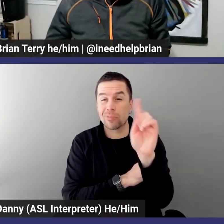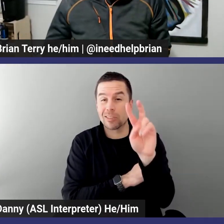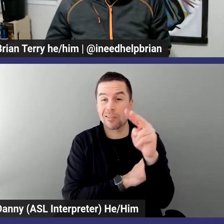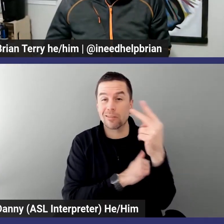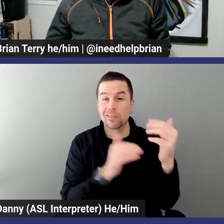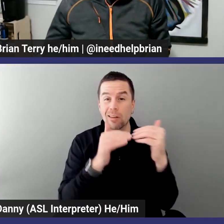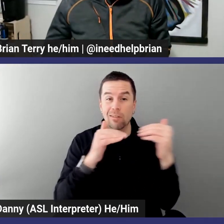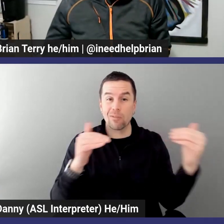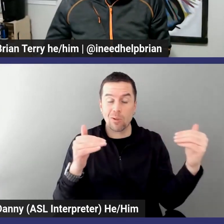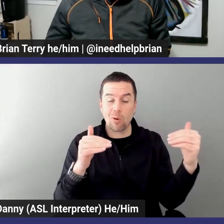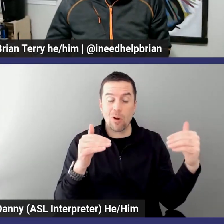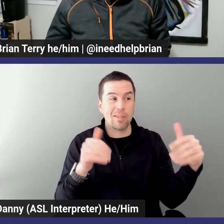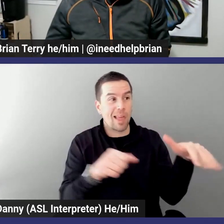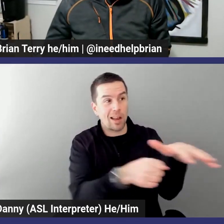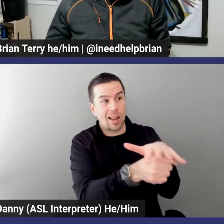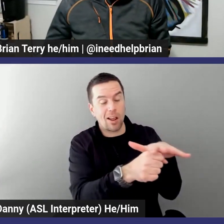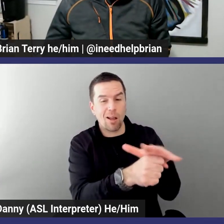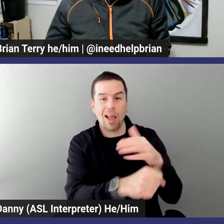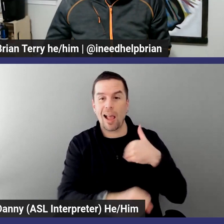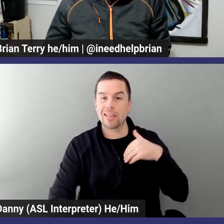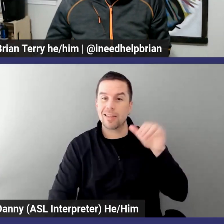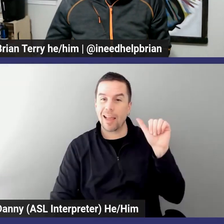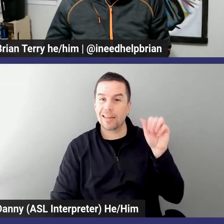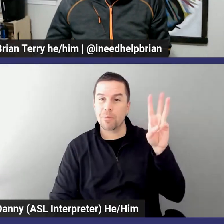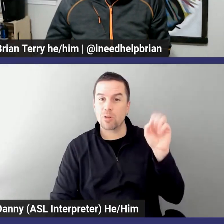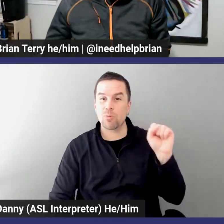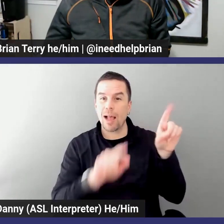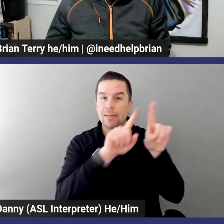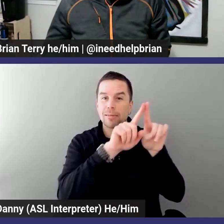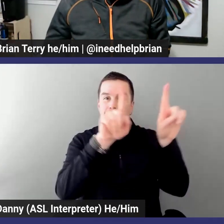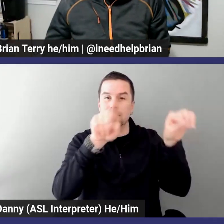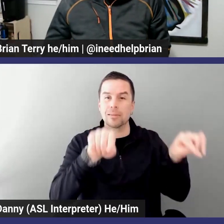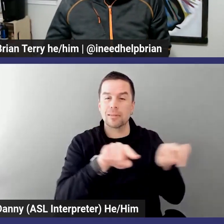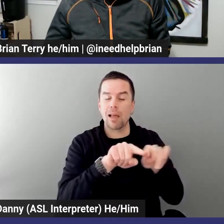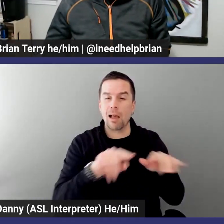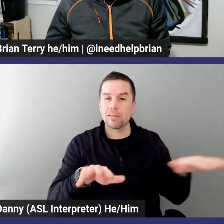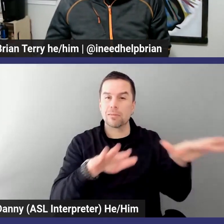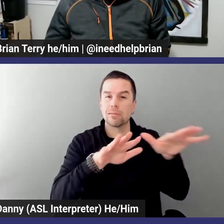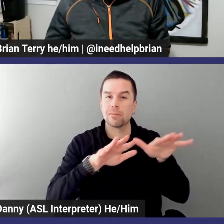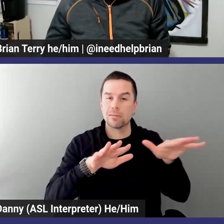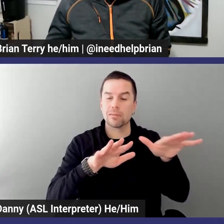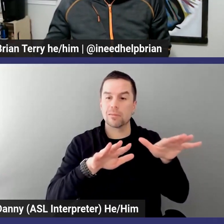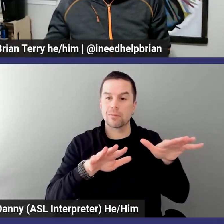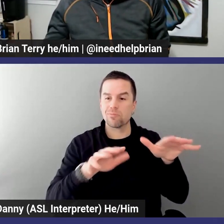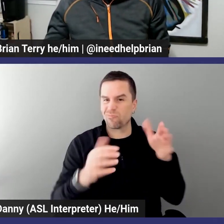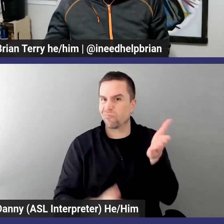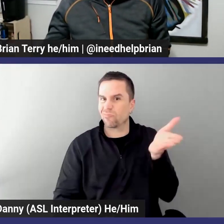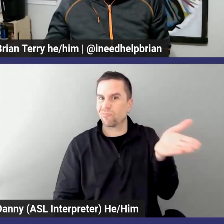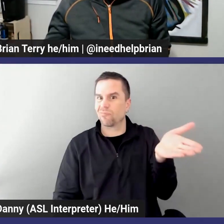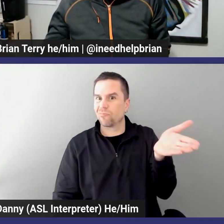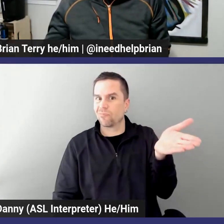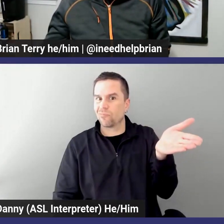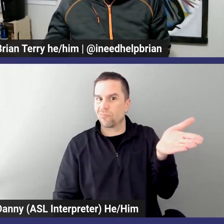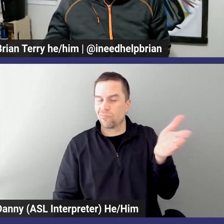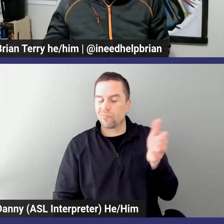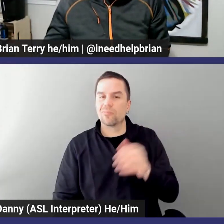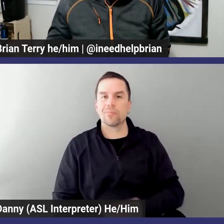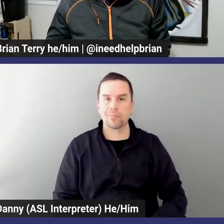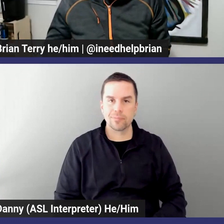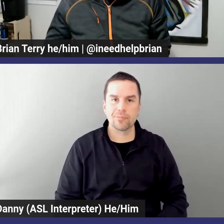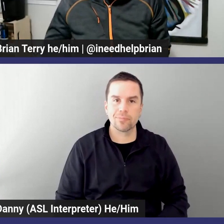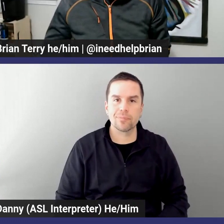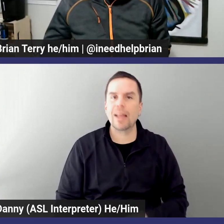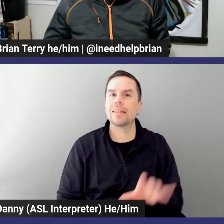AWS branded. And then there is a specific section, the demo section, which is branded with IPW as well this